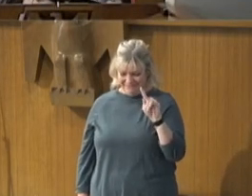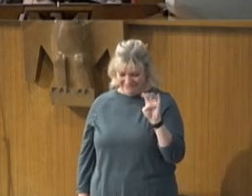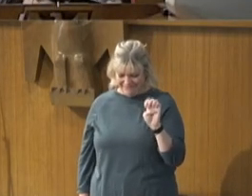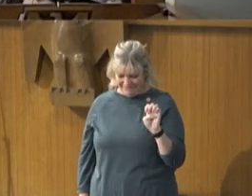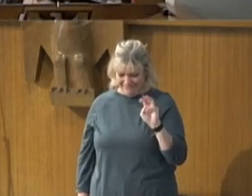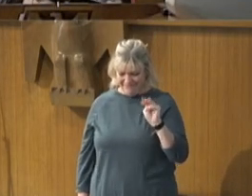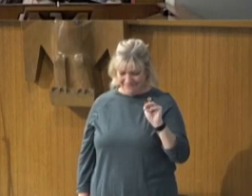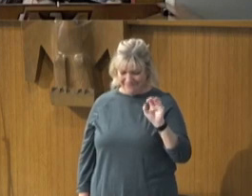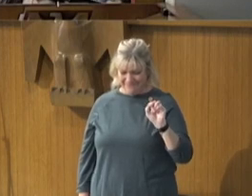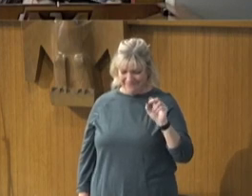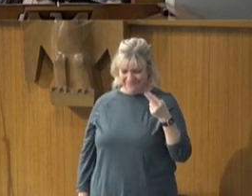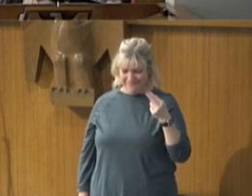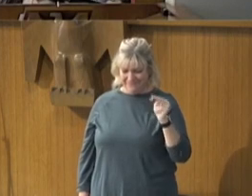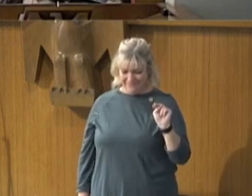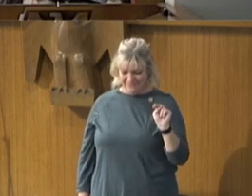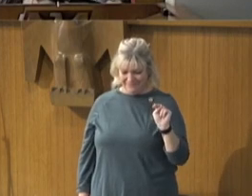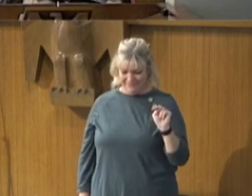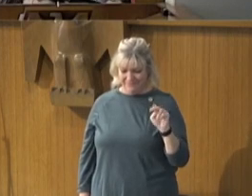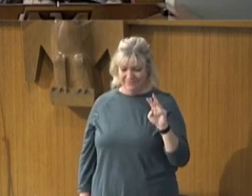Marguerite Moan.